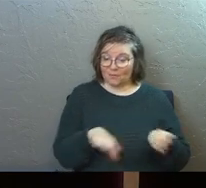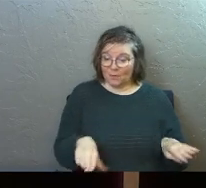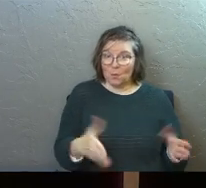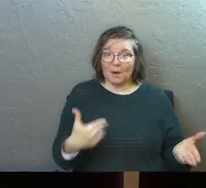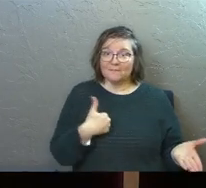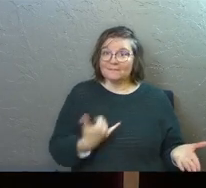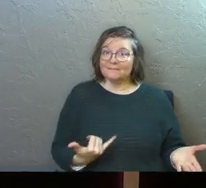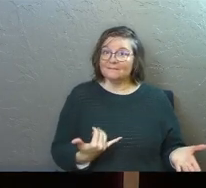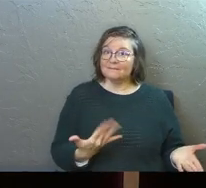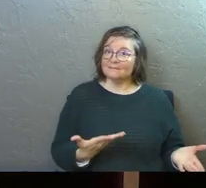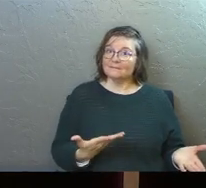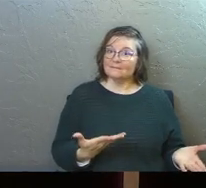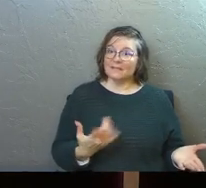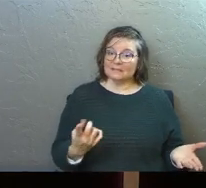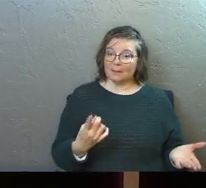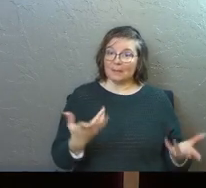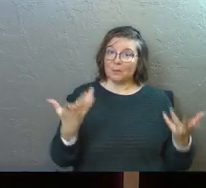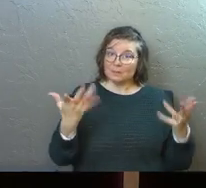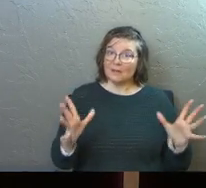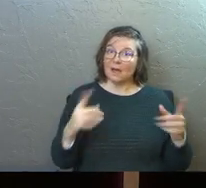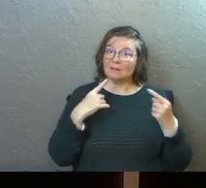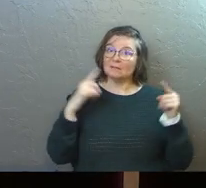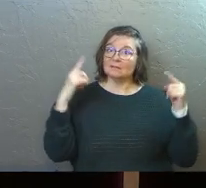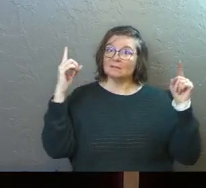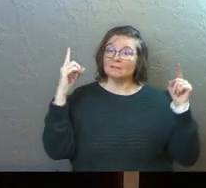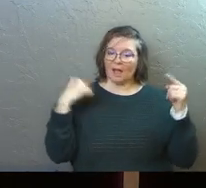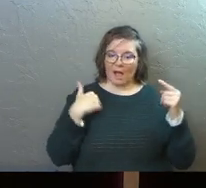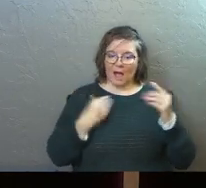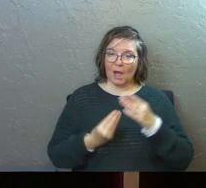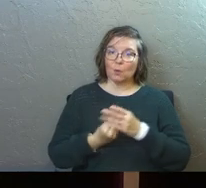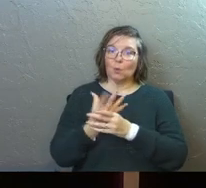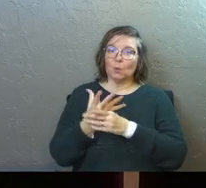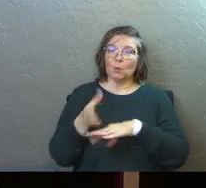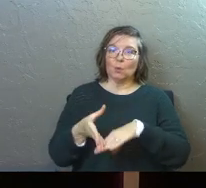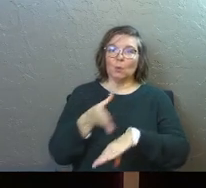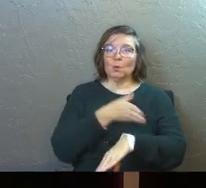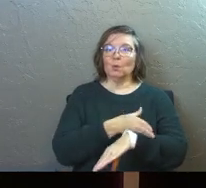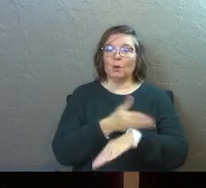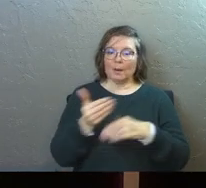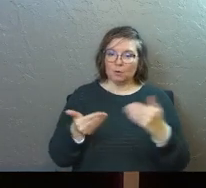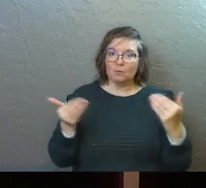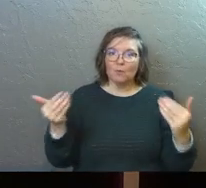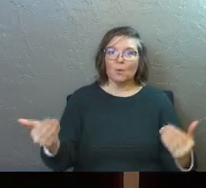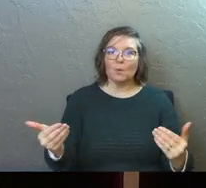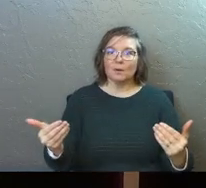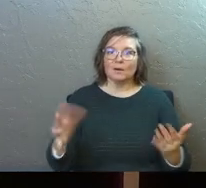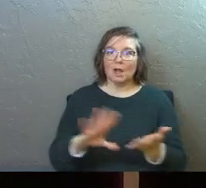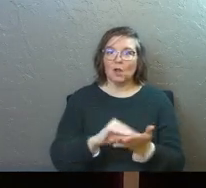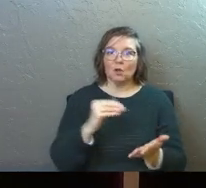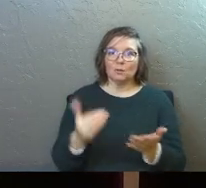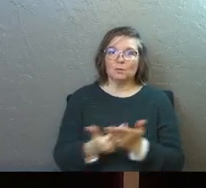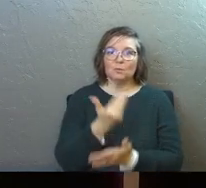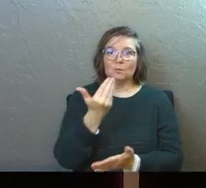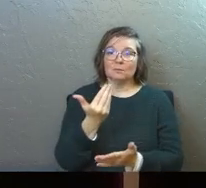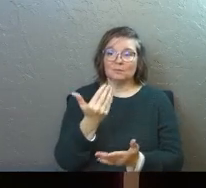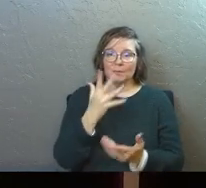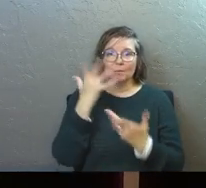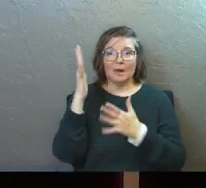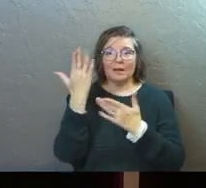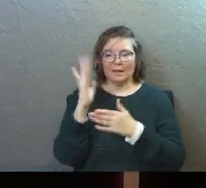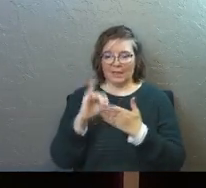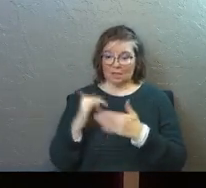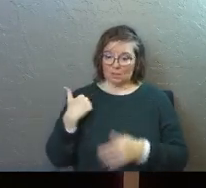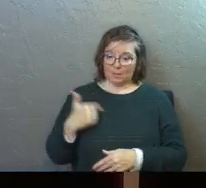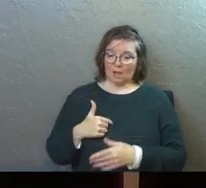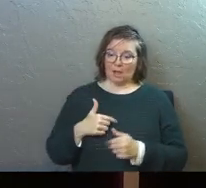floor. Something was done. I grew and moved forward. Praise God. That